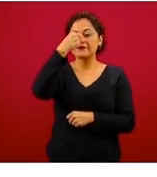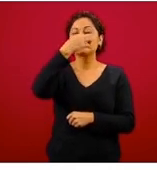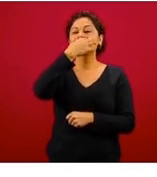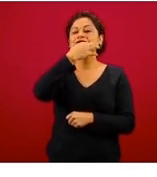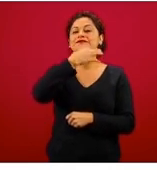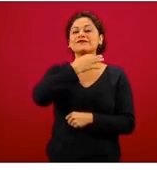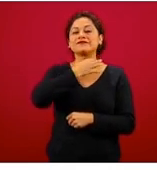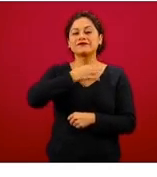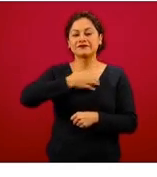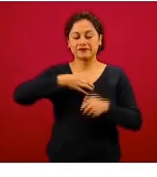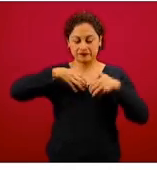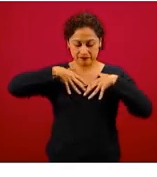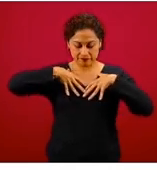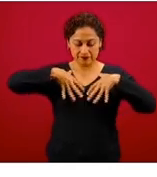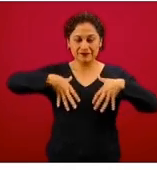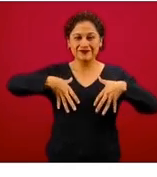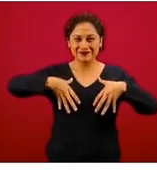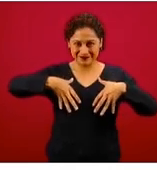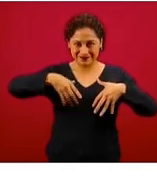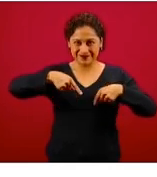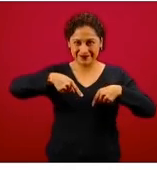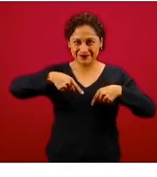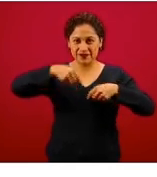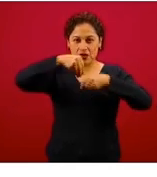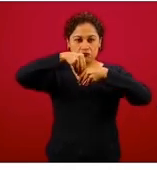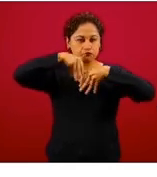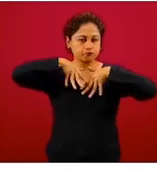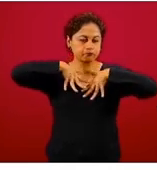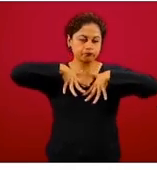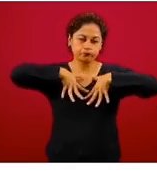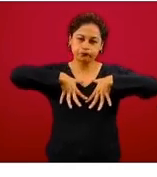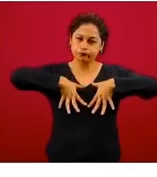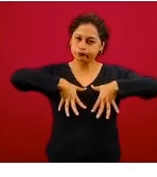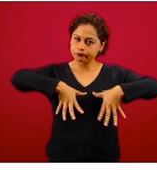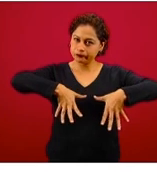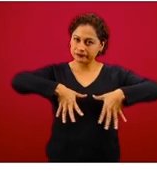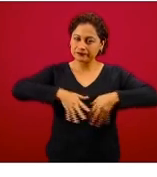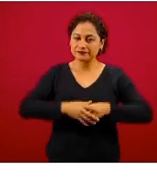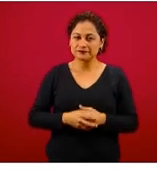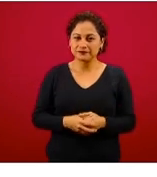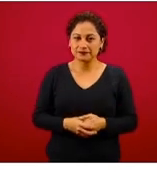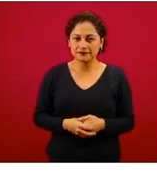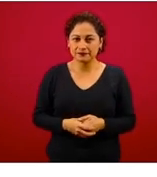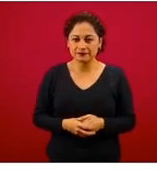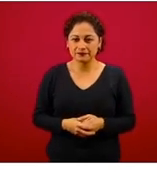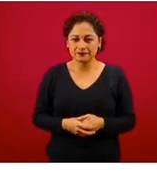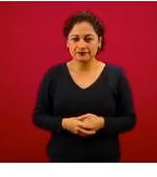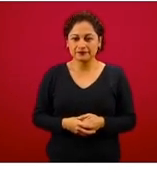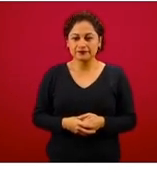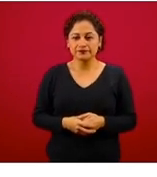the way that it is already known to all of you. Then it goes